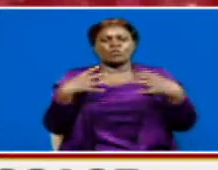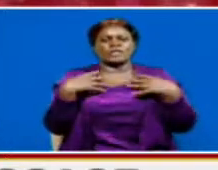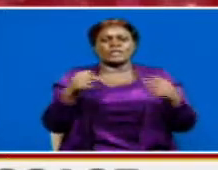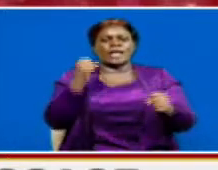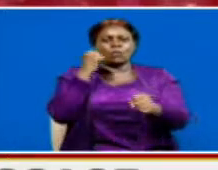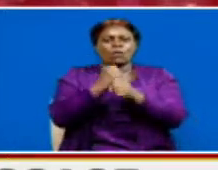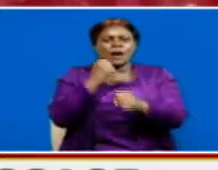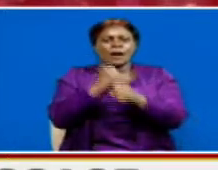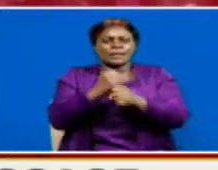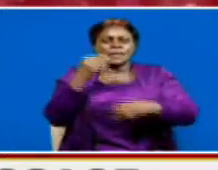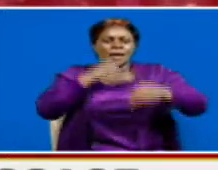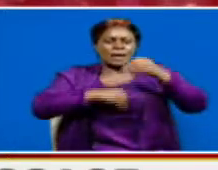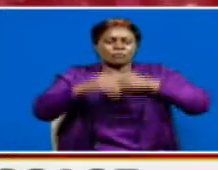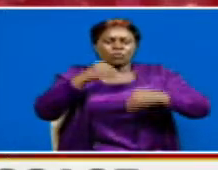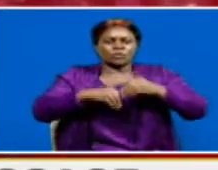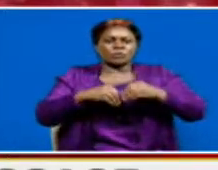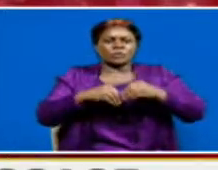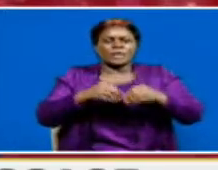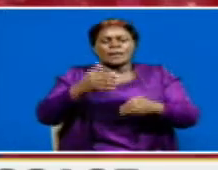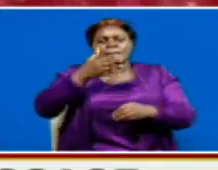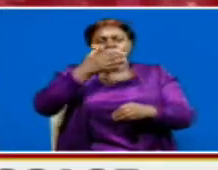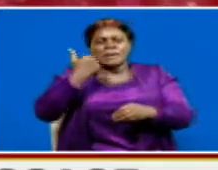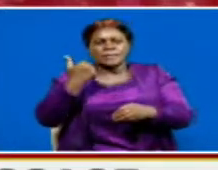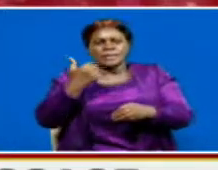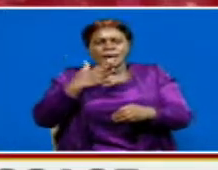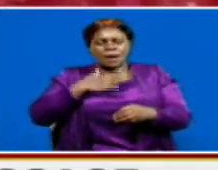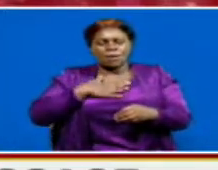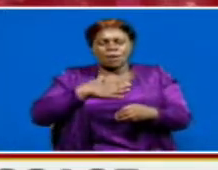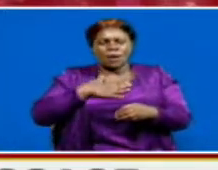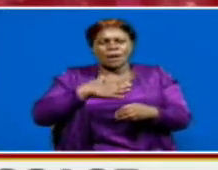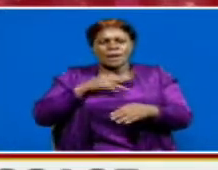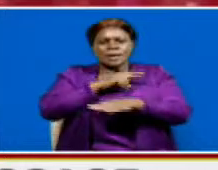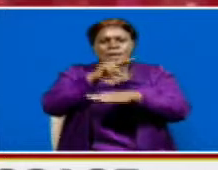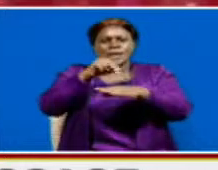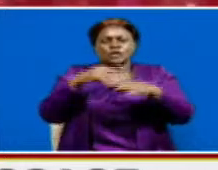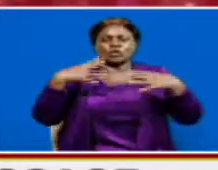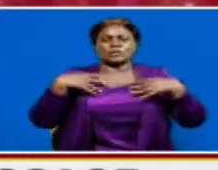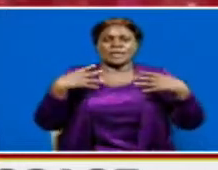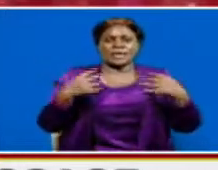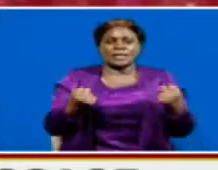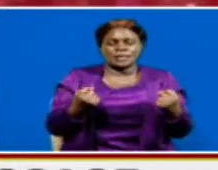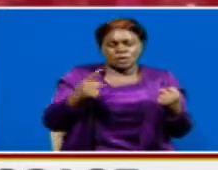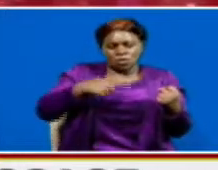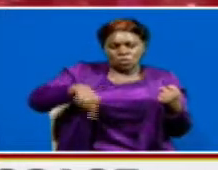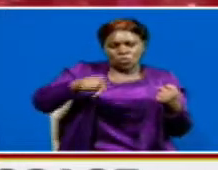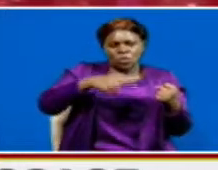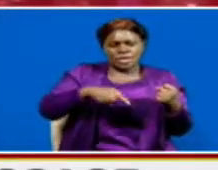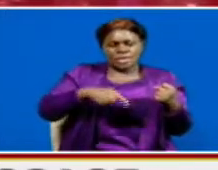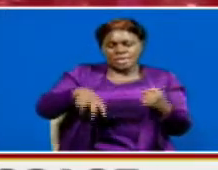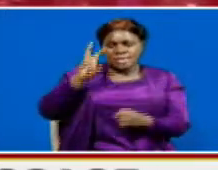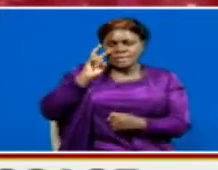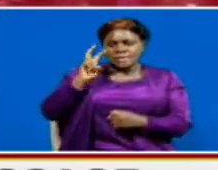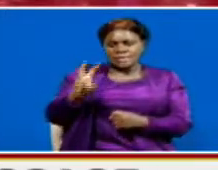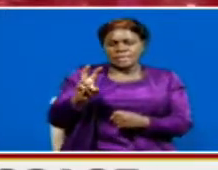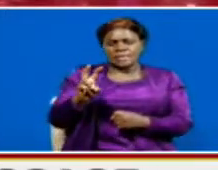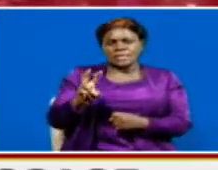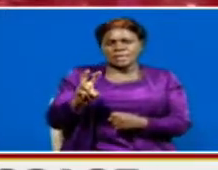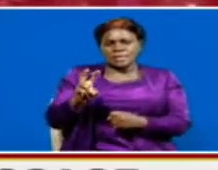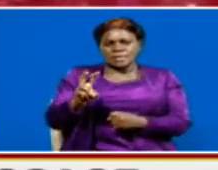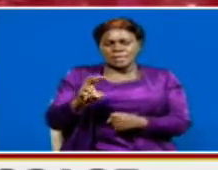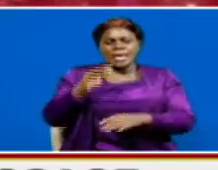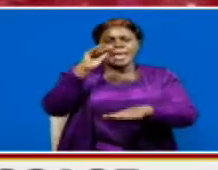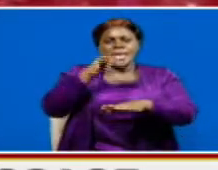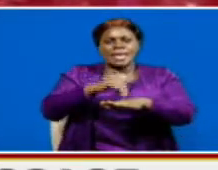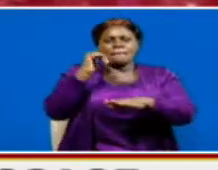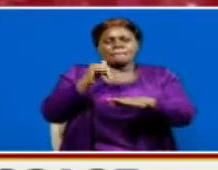promoters actively contributing to the betterment of our nation's health. We are witnessing the tangible